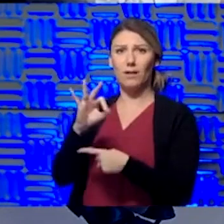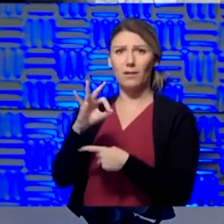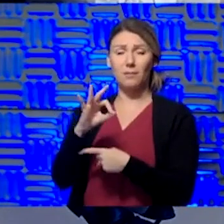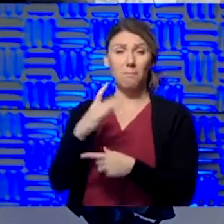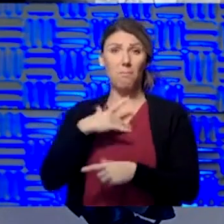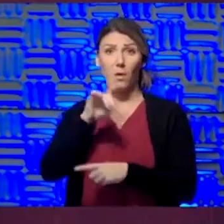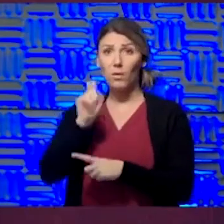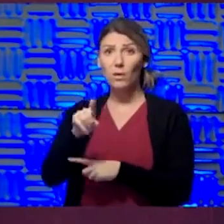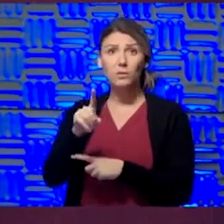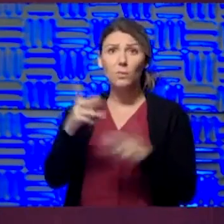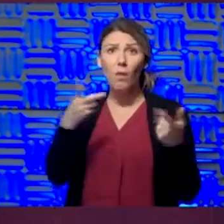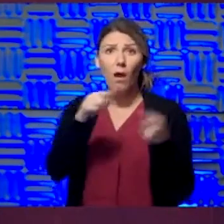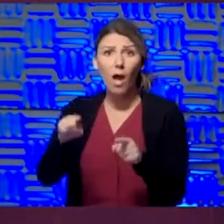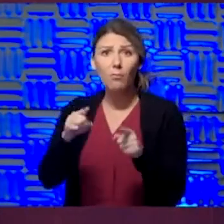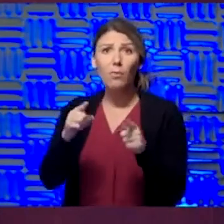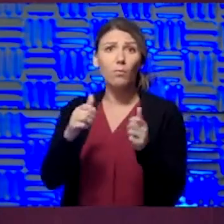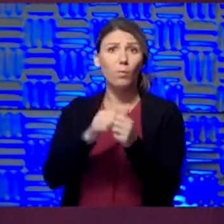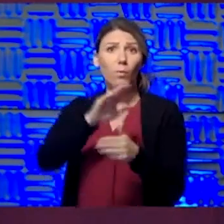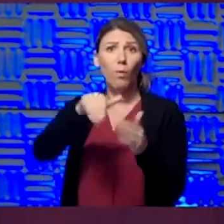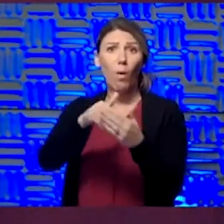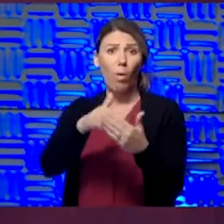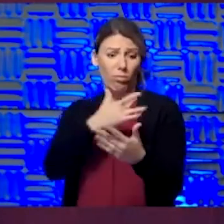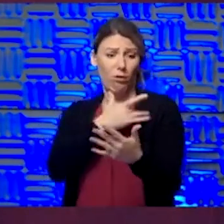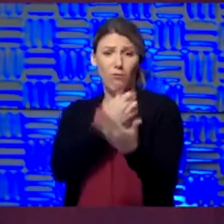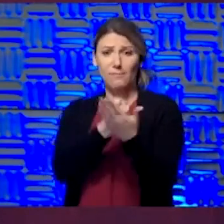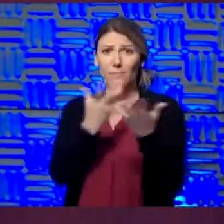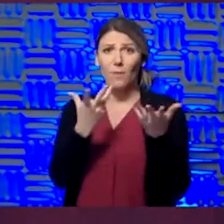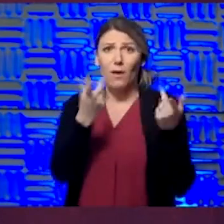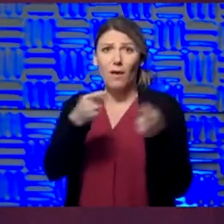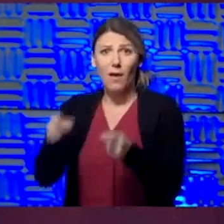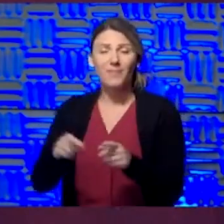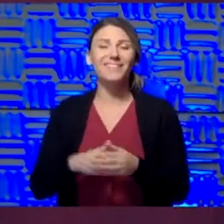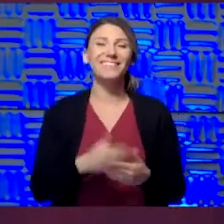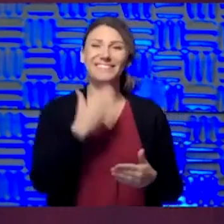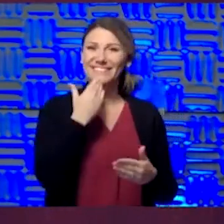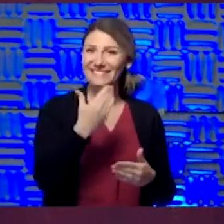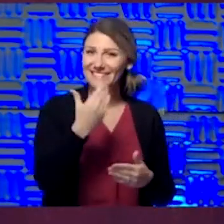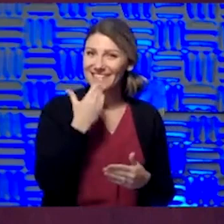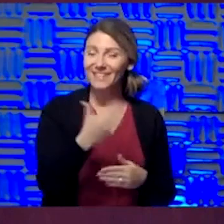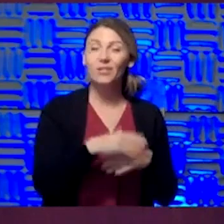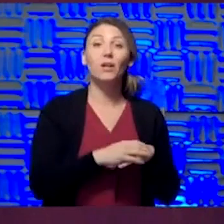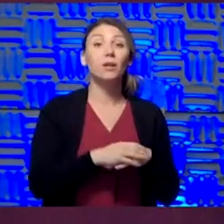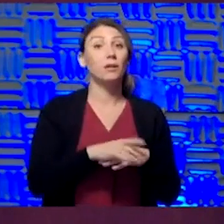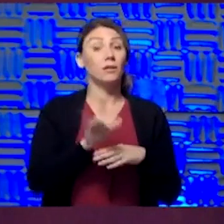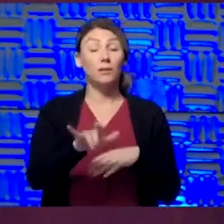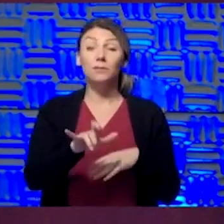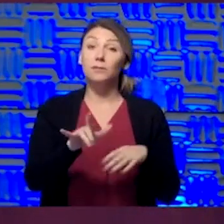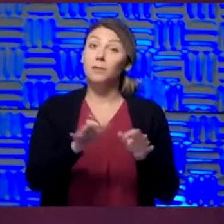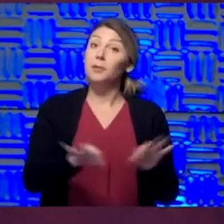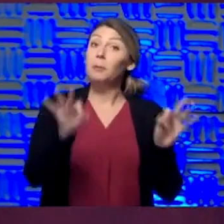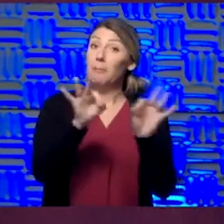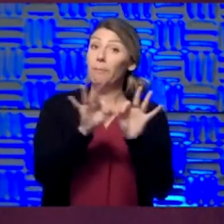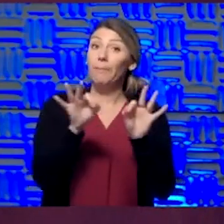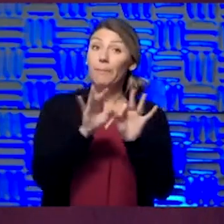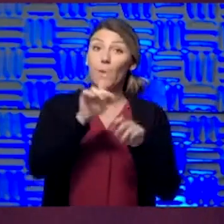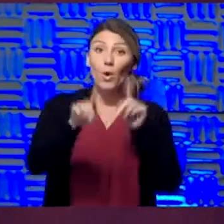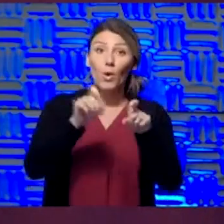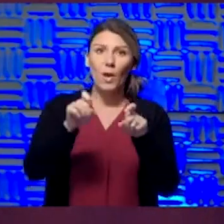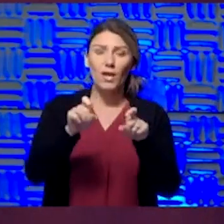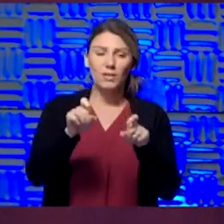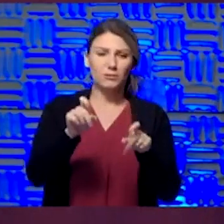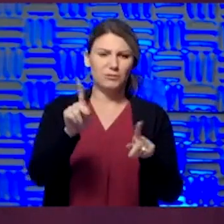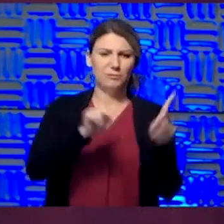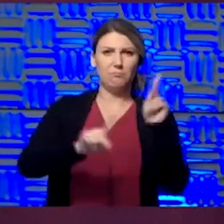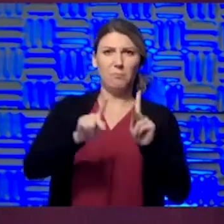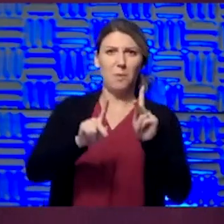gone? Thanks for having me, Steve. That's a big question that's across the country. People